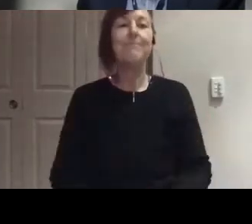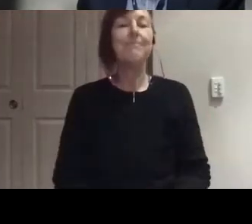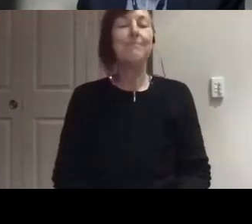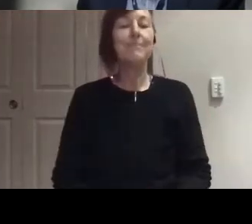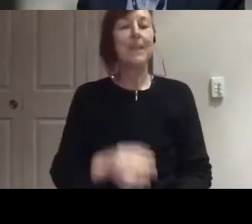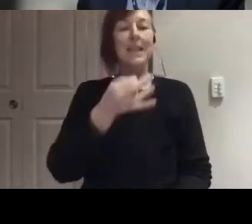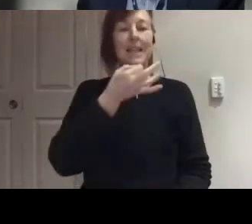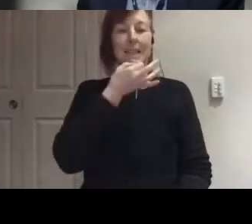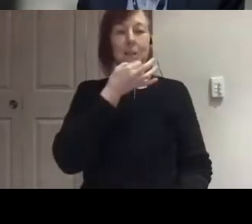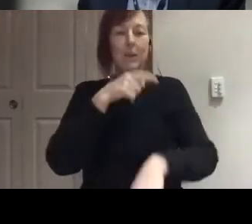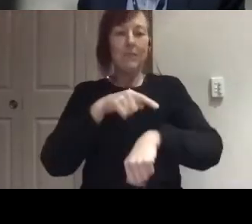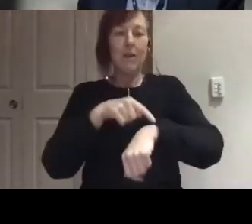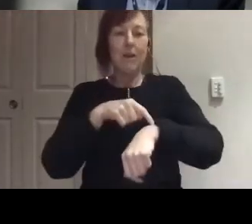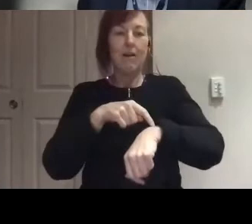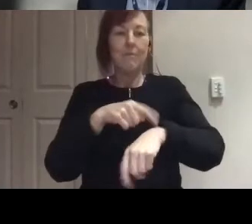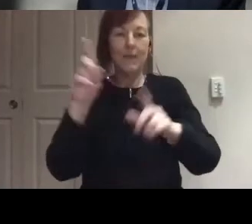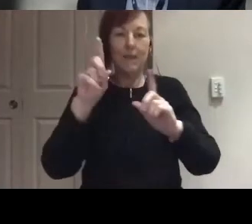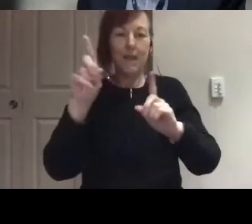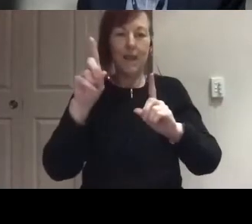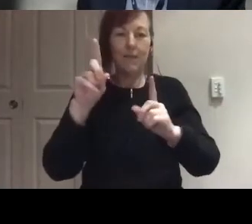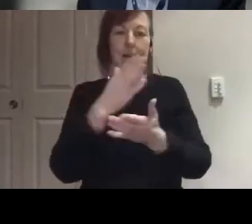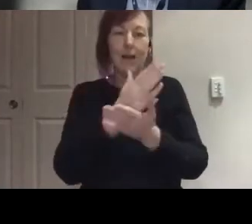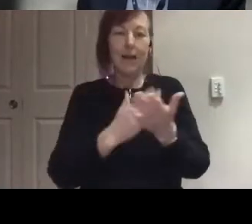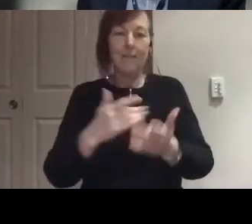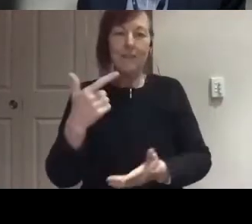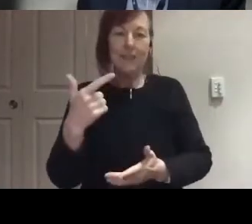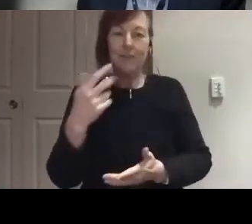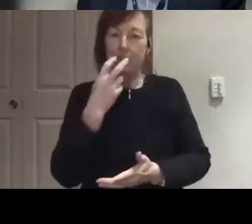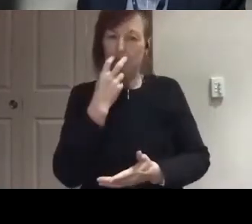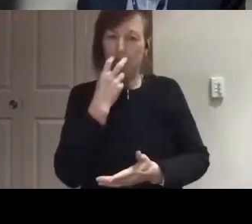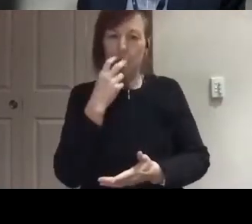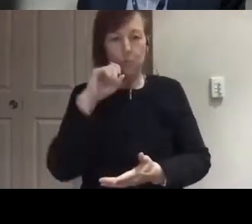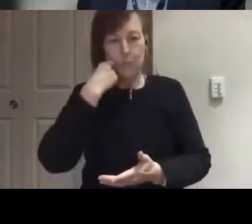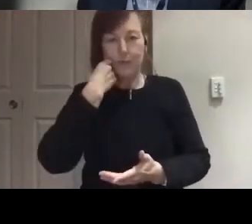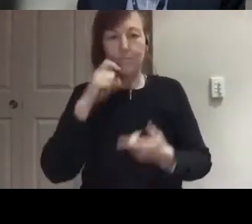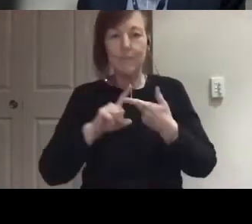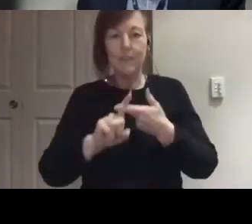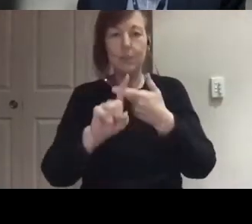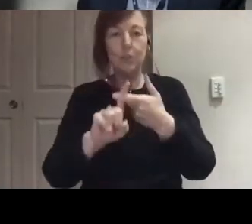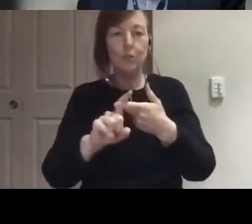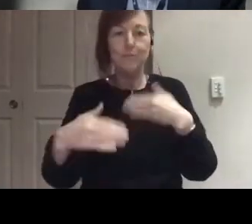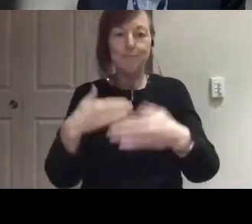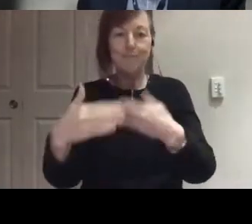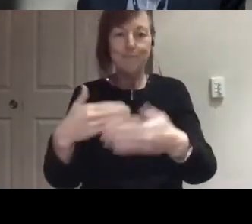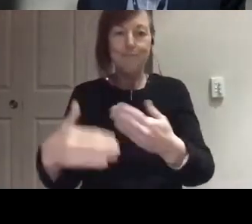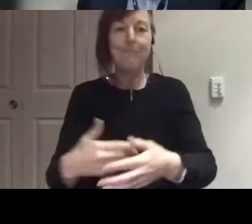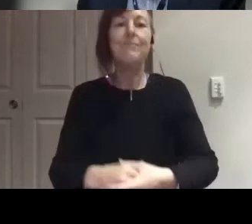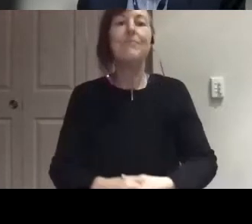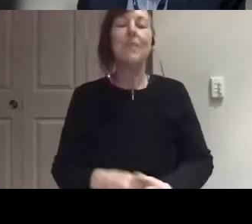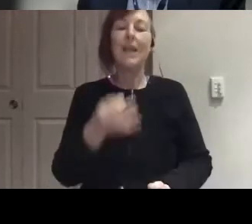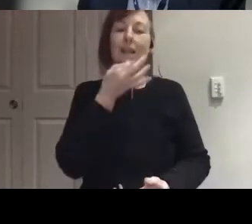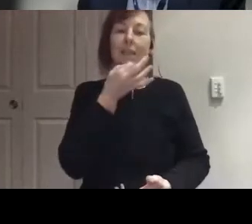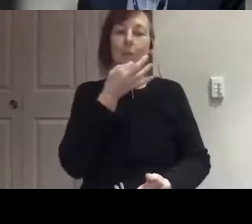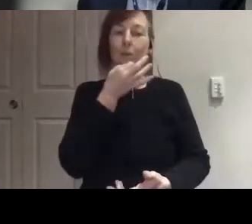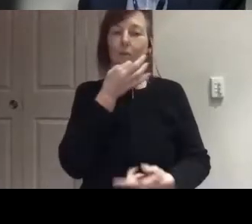going through till 7:30. Tonight, I'll just provide a brief update in regards to what's happening with the outbreak in